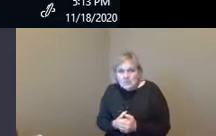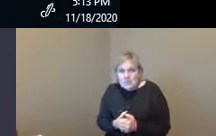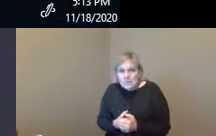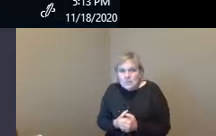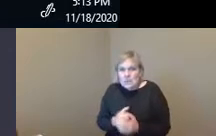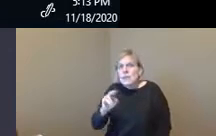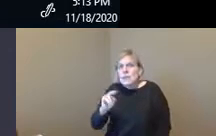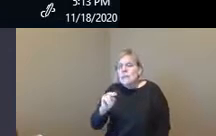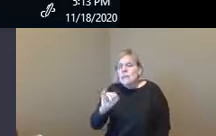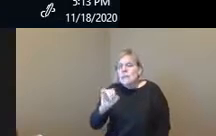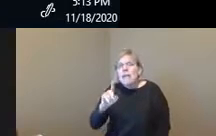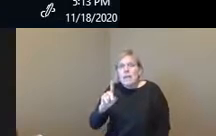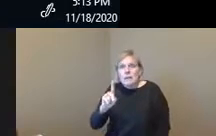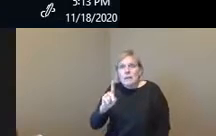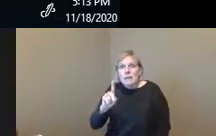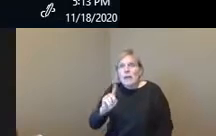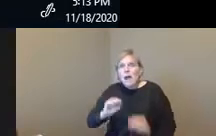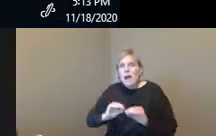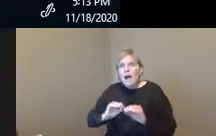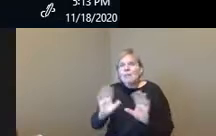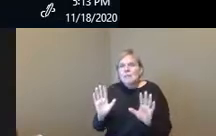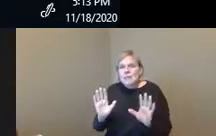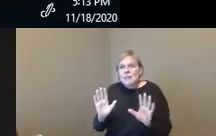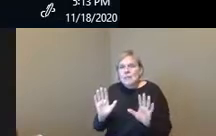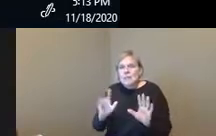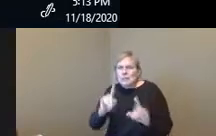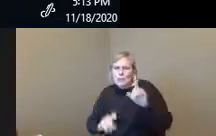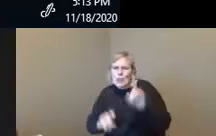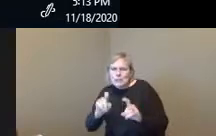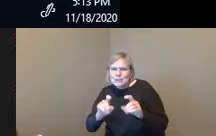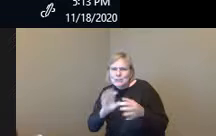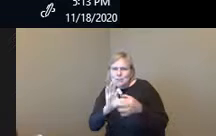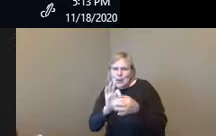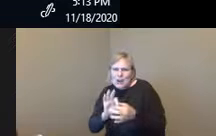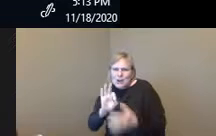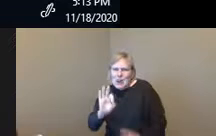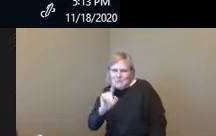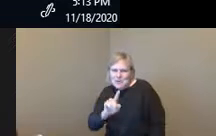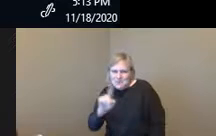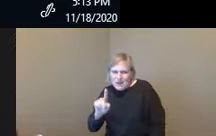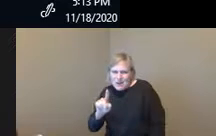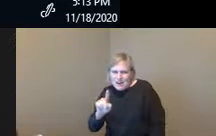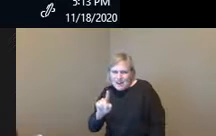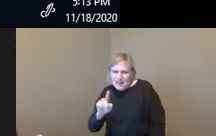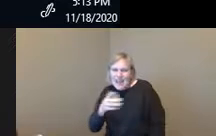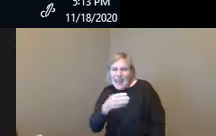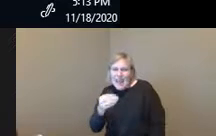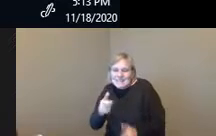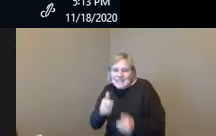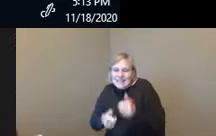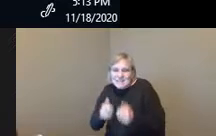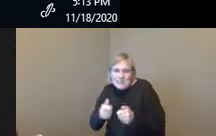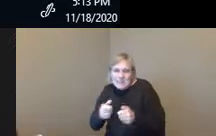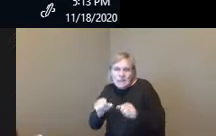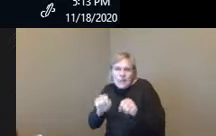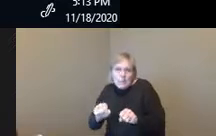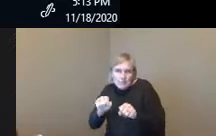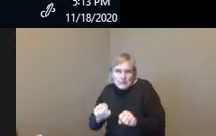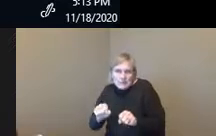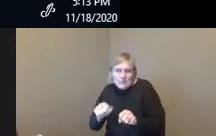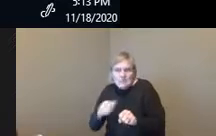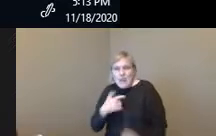This is Nick. So obviously there's quite a few questions around 911 and its texting capabilities, and